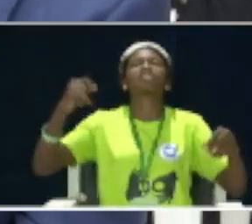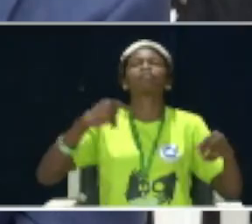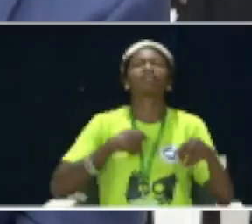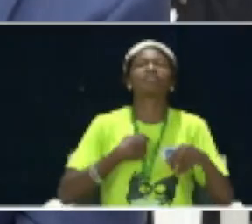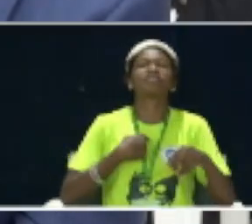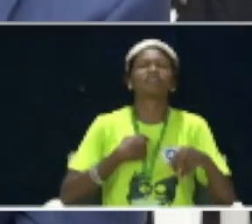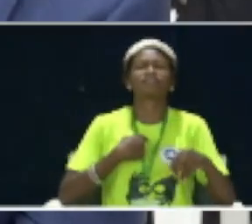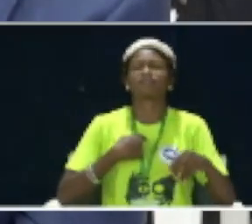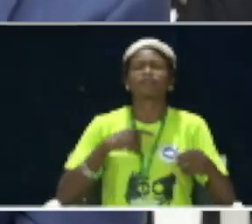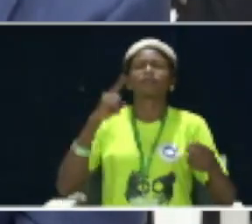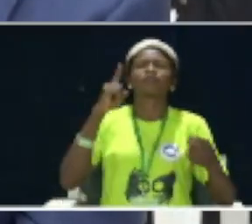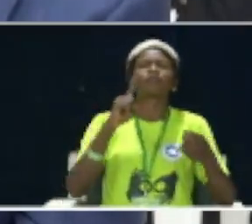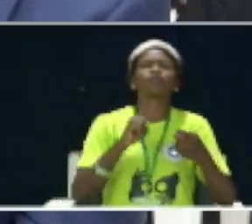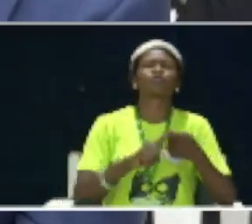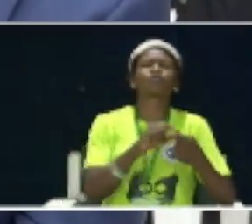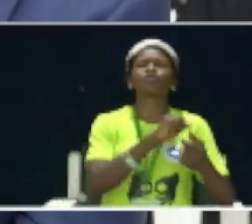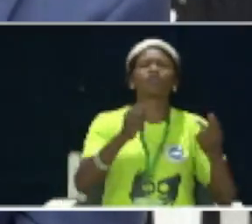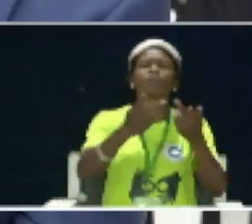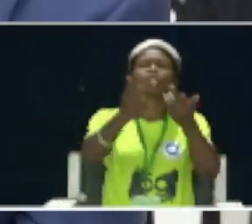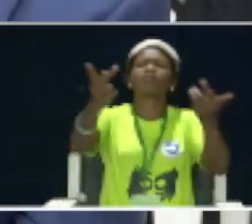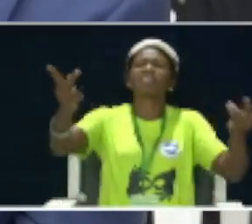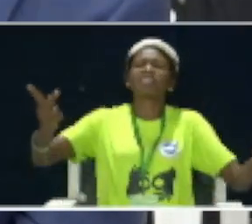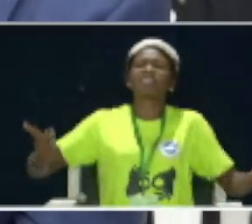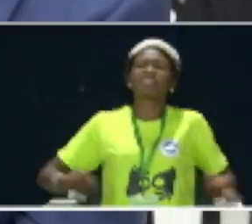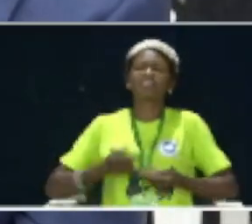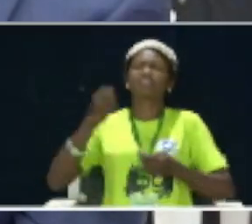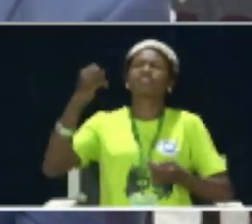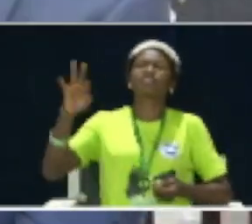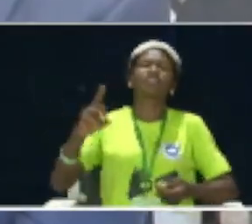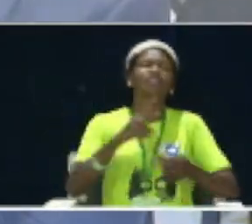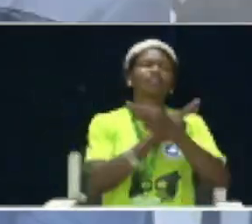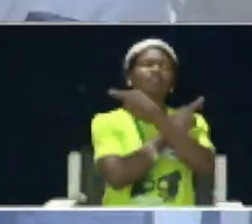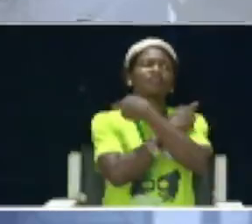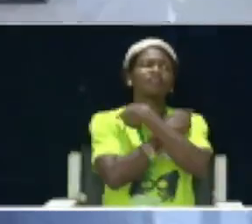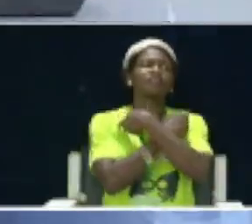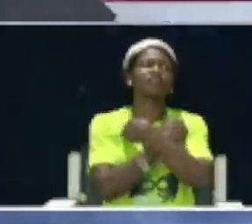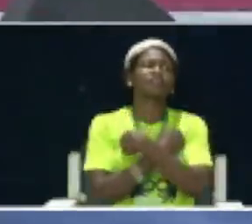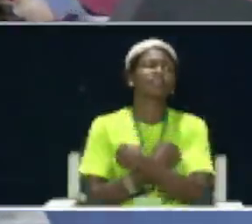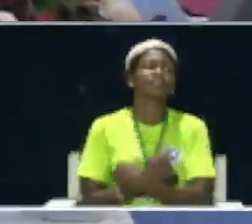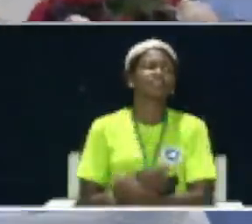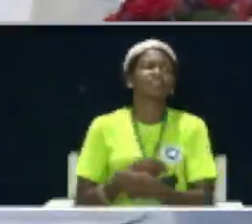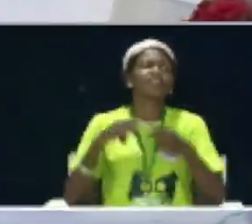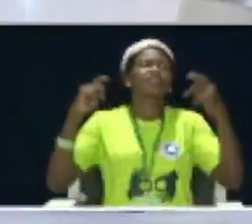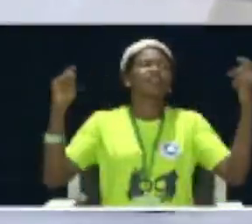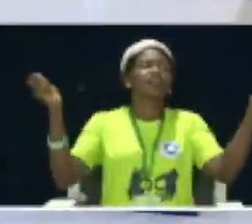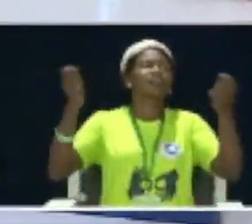taking me to a place of rest.